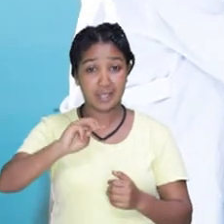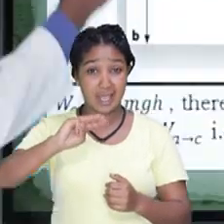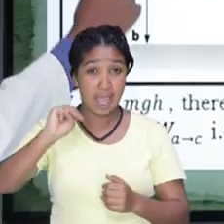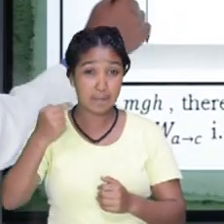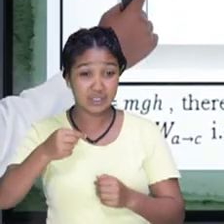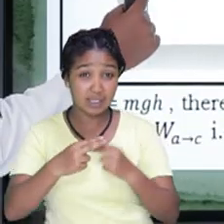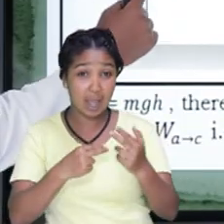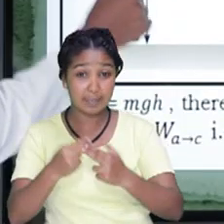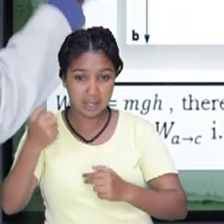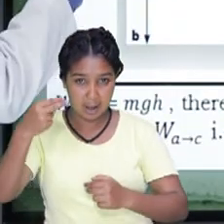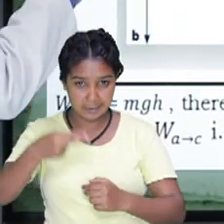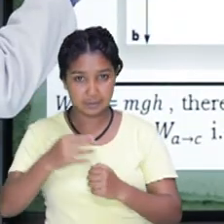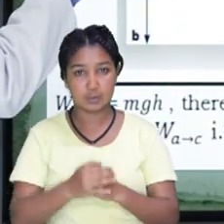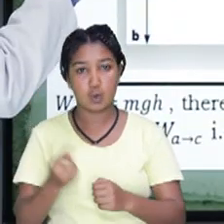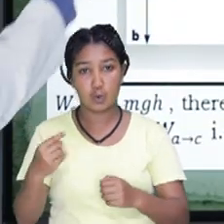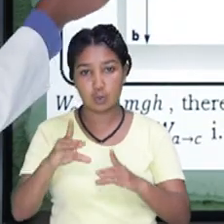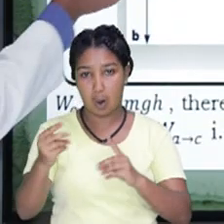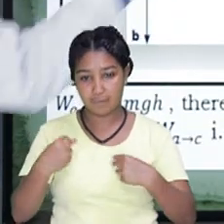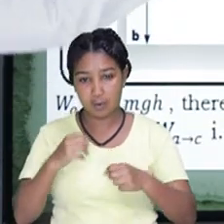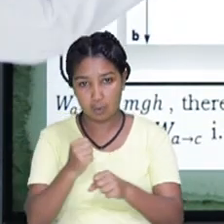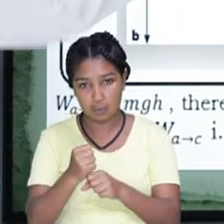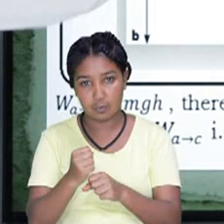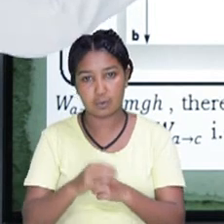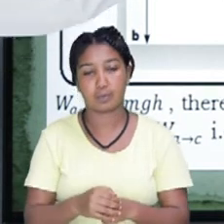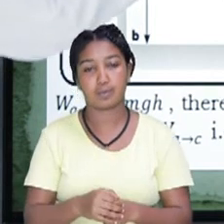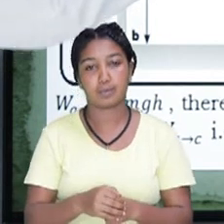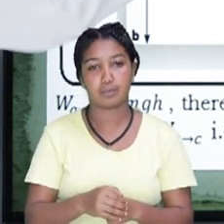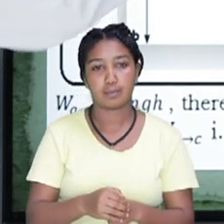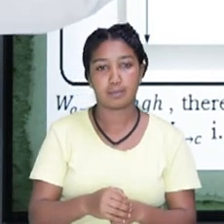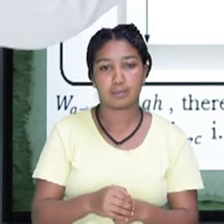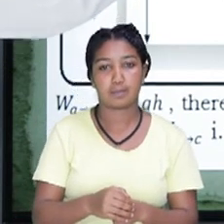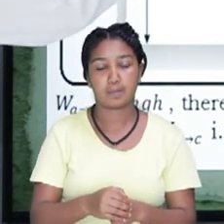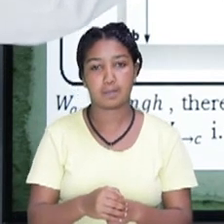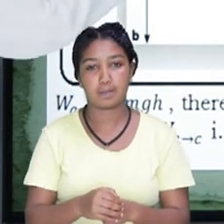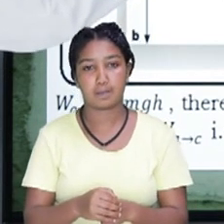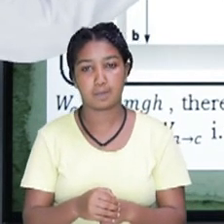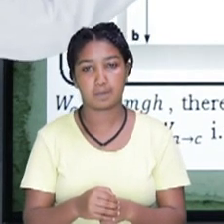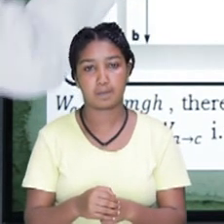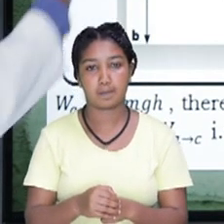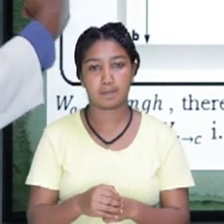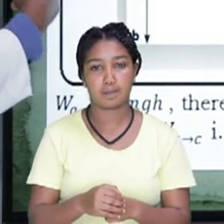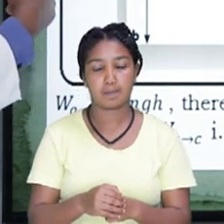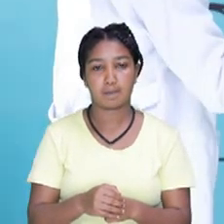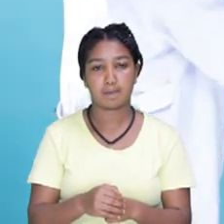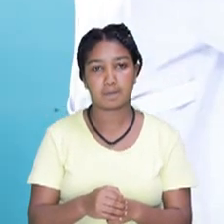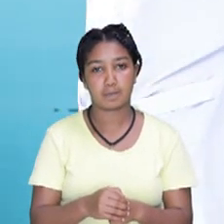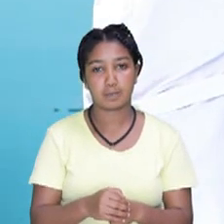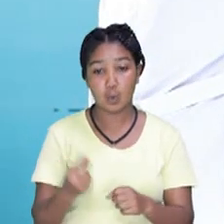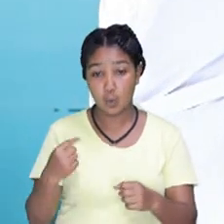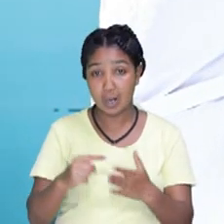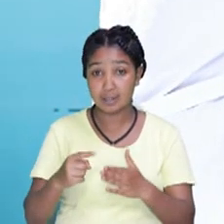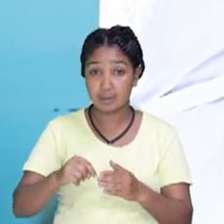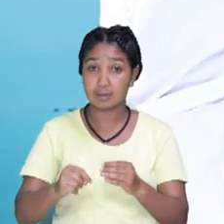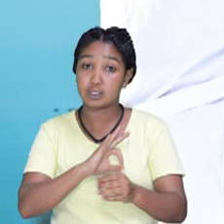mg times h, we do have a force. mg cos theta is the force component perpendicular to the inclined surface,